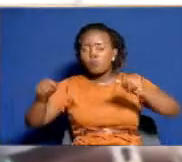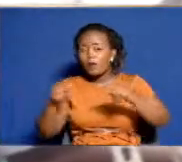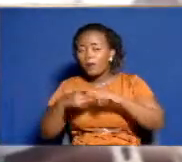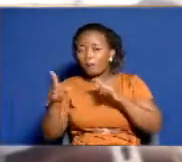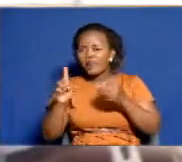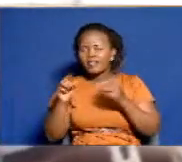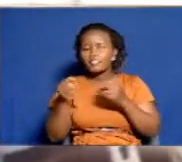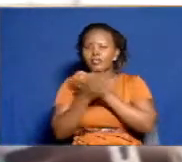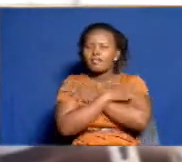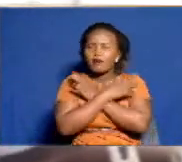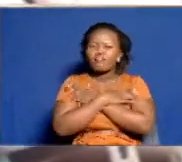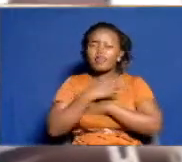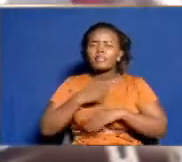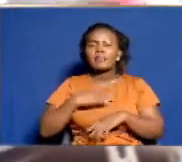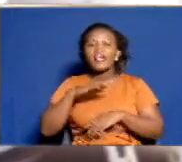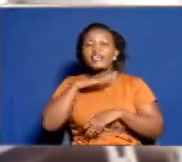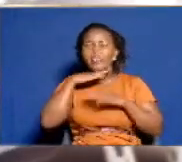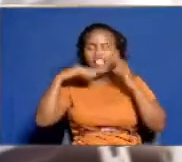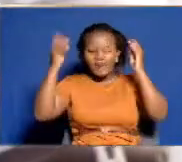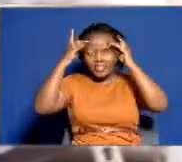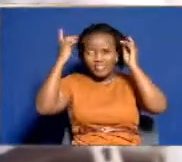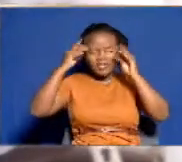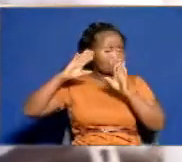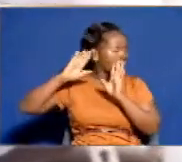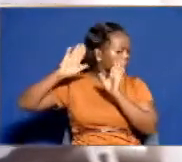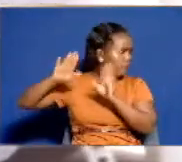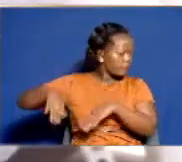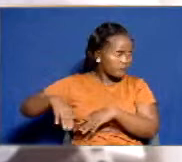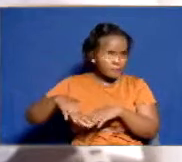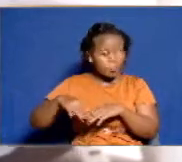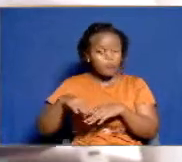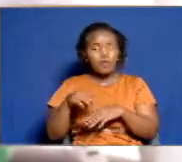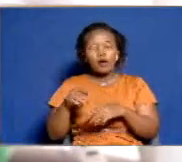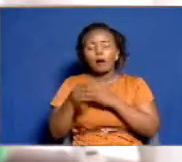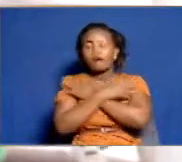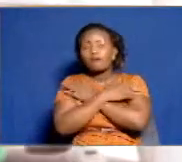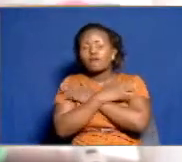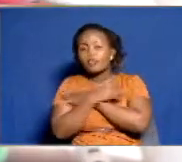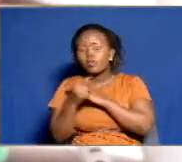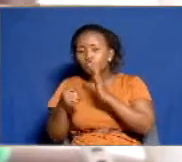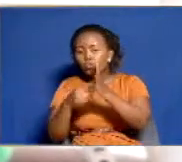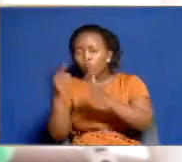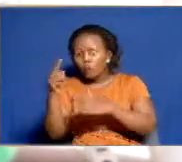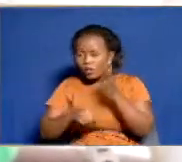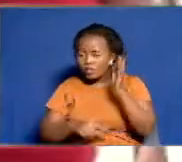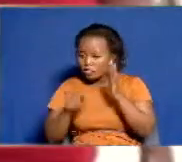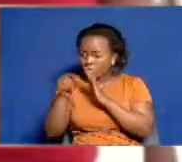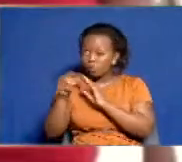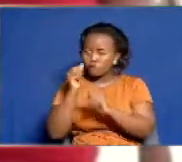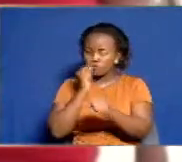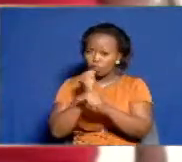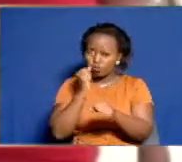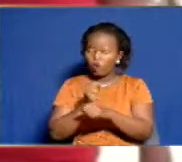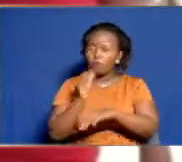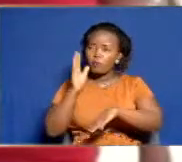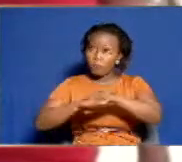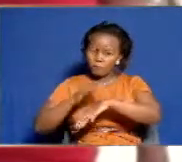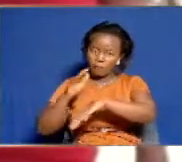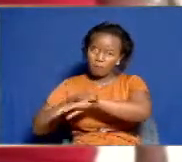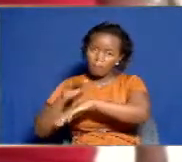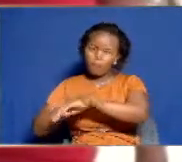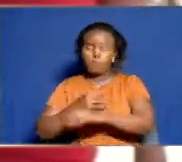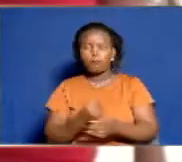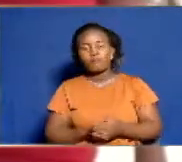boda. Kaachana na boda sasa, huyu akanipea advice, akaniambia hii kazi iko sawa, acha ni join. The father of one who